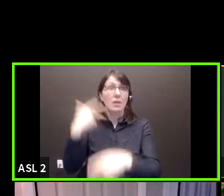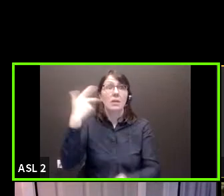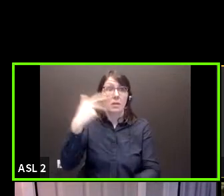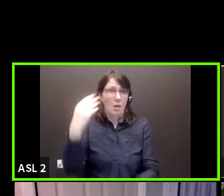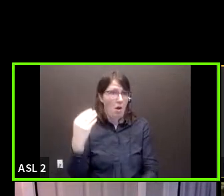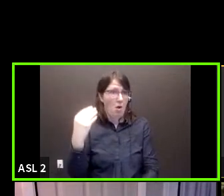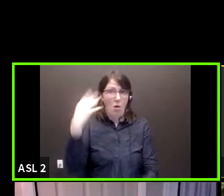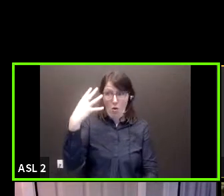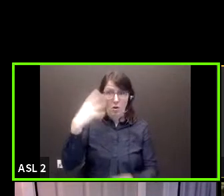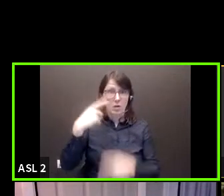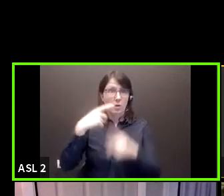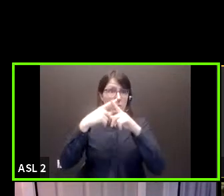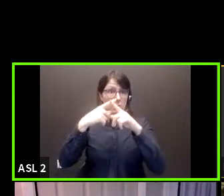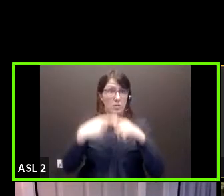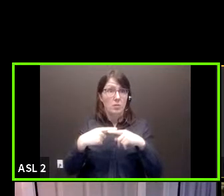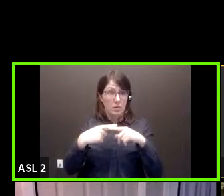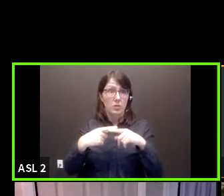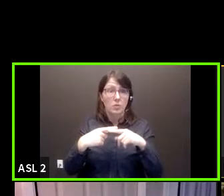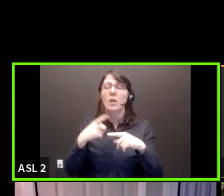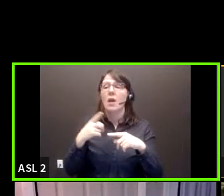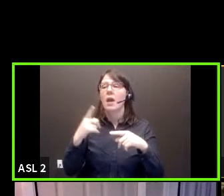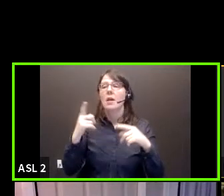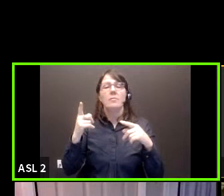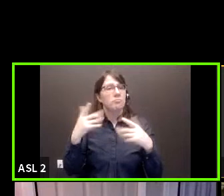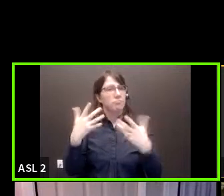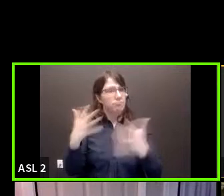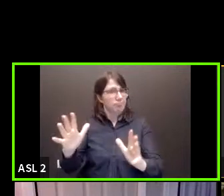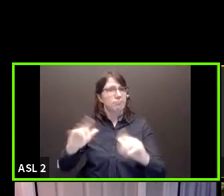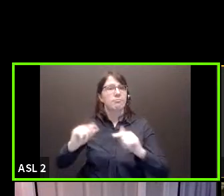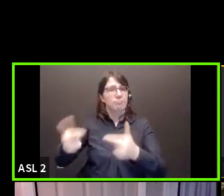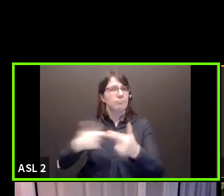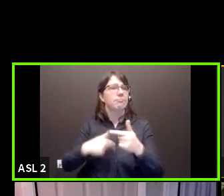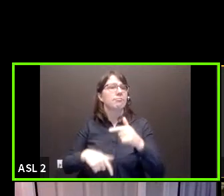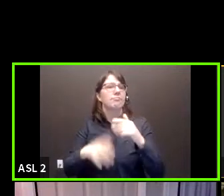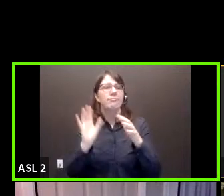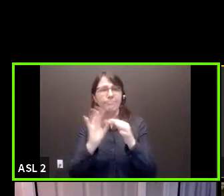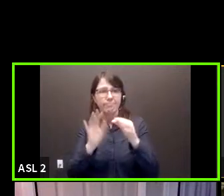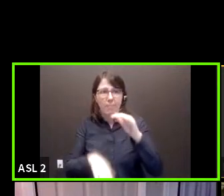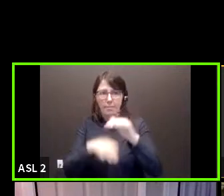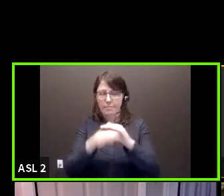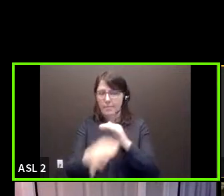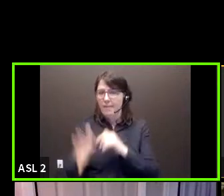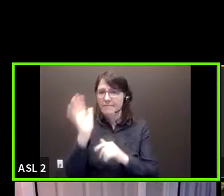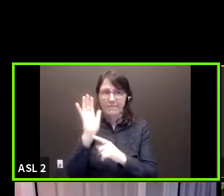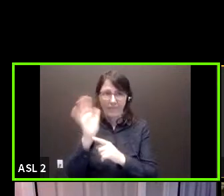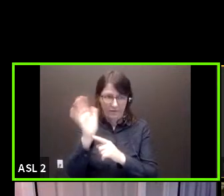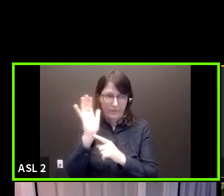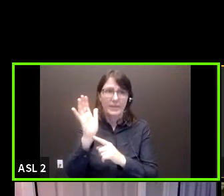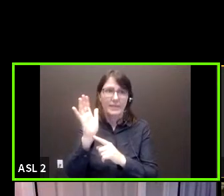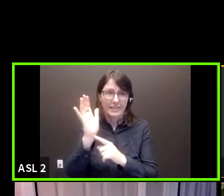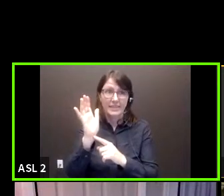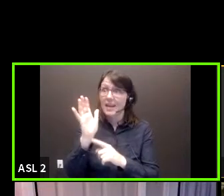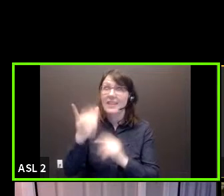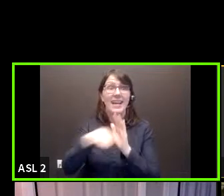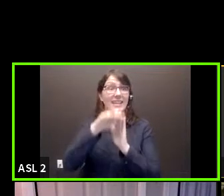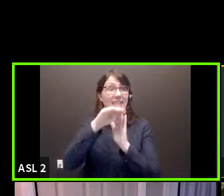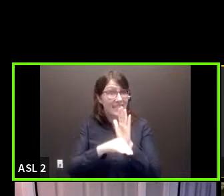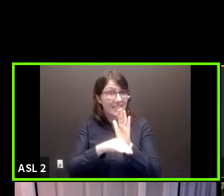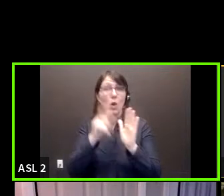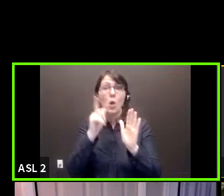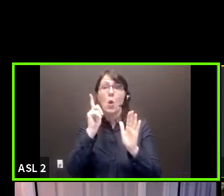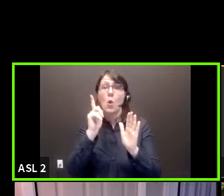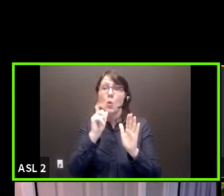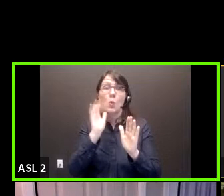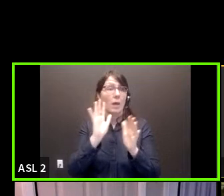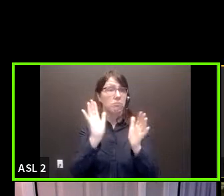to address the committee the list of delegates on the agenda has been updated since it was first published the board has also received